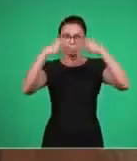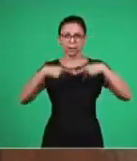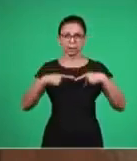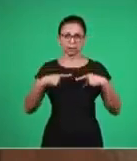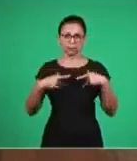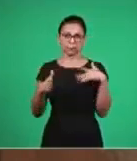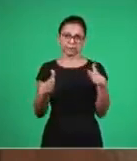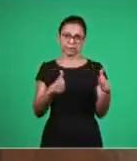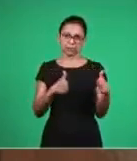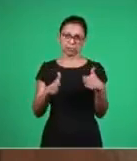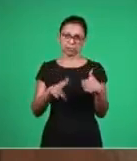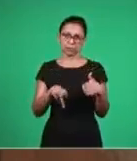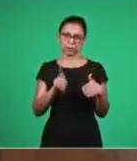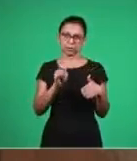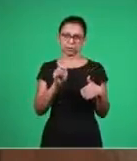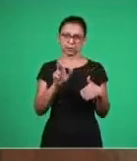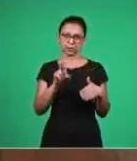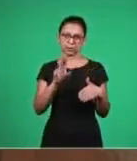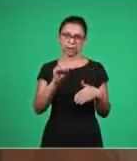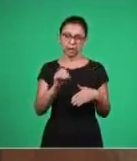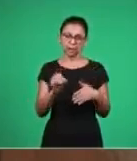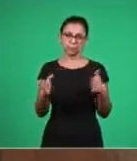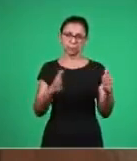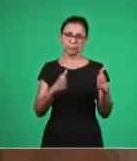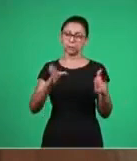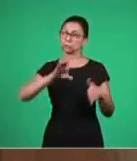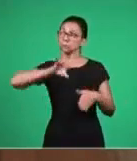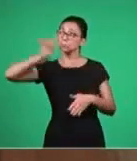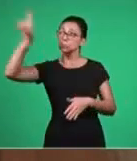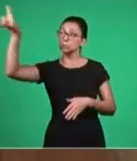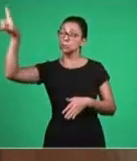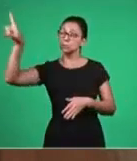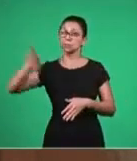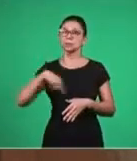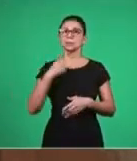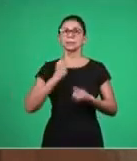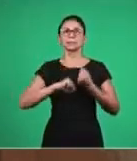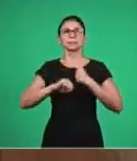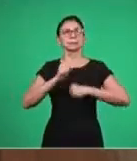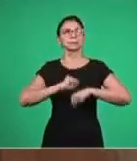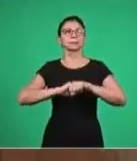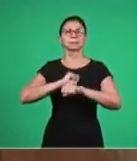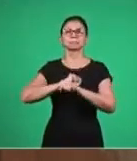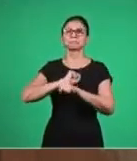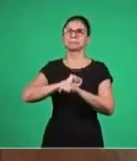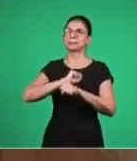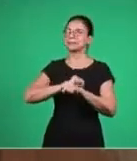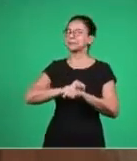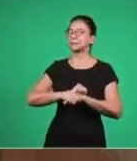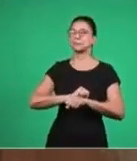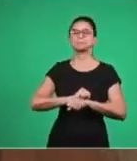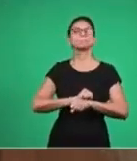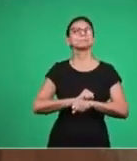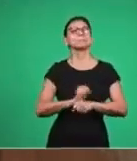time. But in any other form, we are awaiting at this time more than